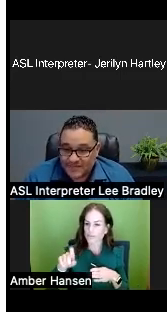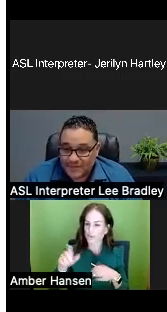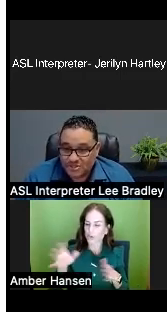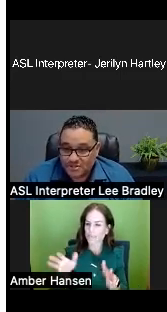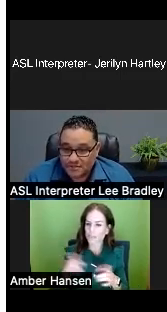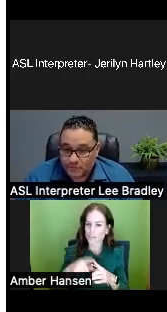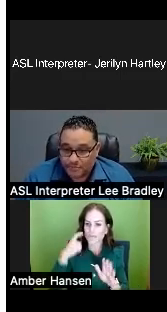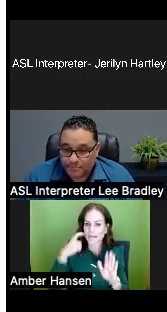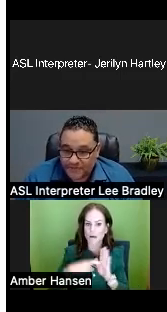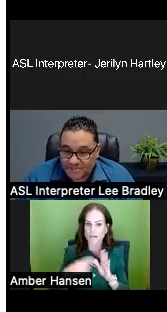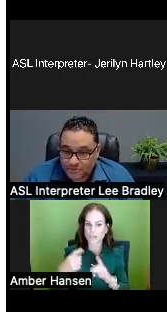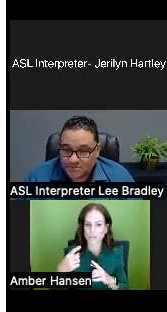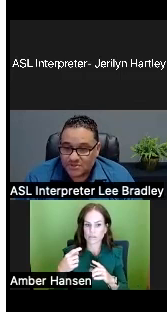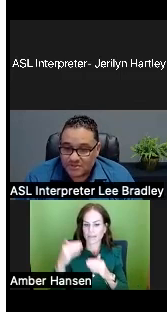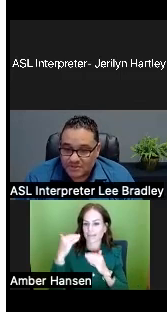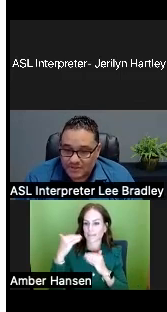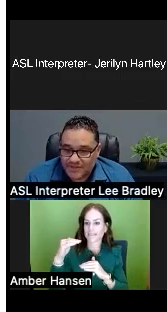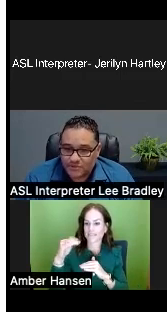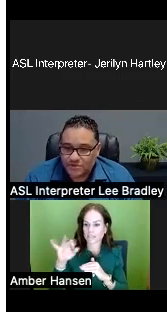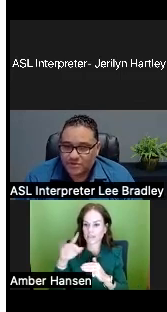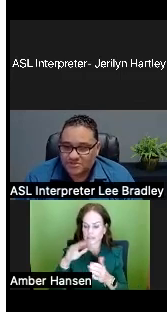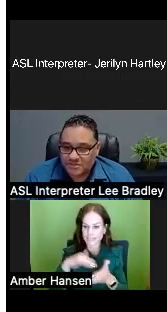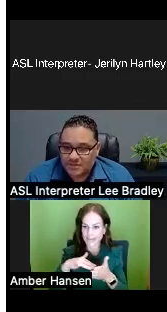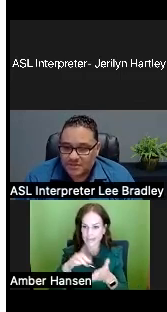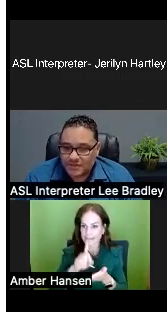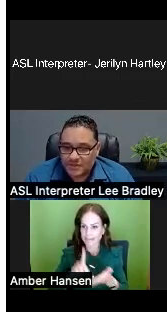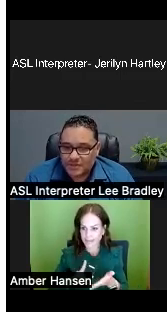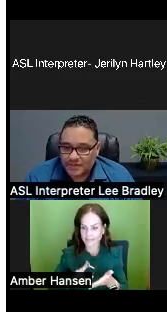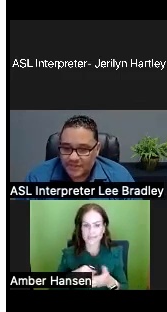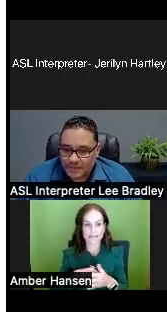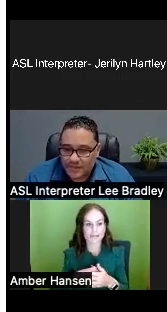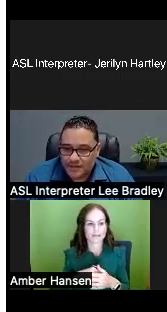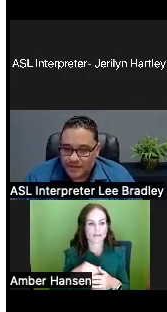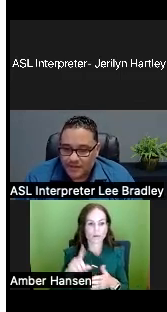As I mentioned, for professionals, you need to encourage